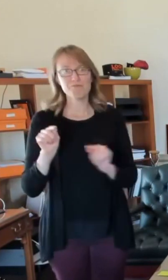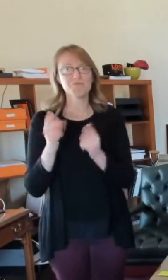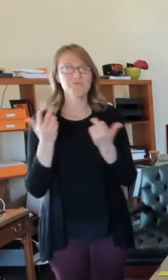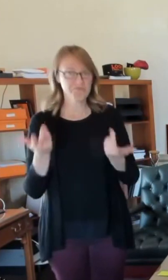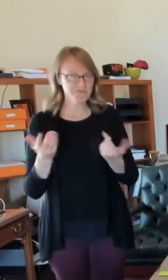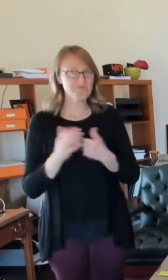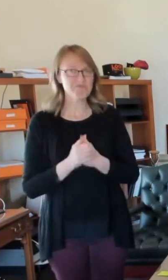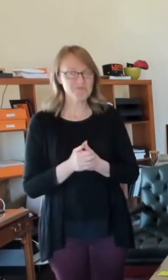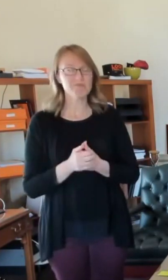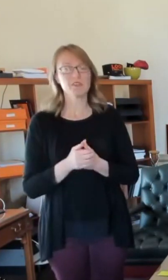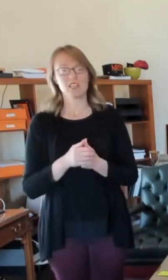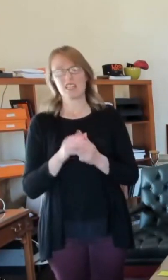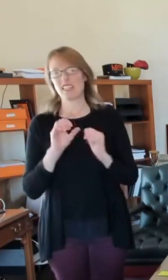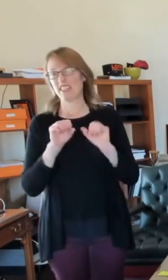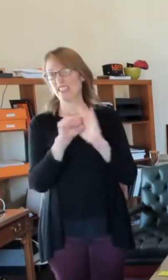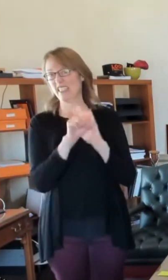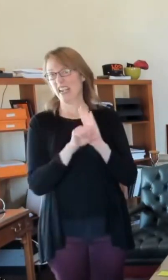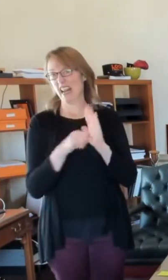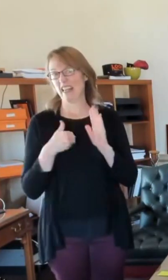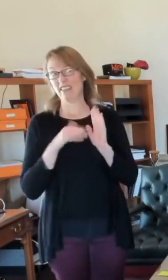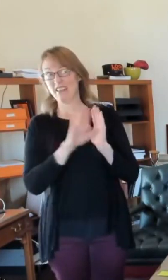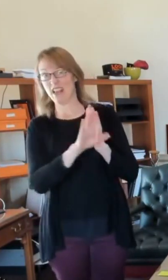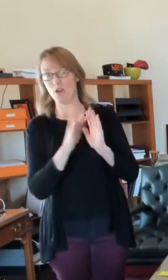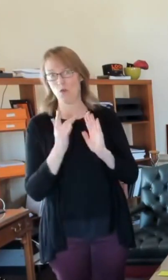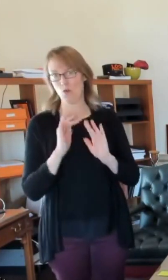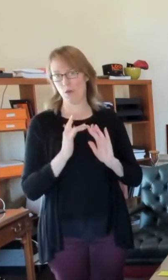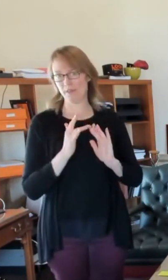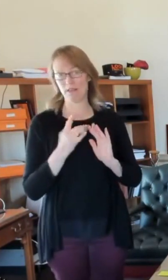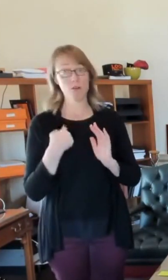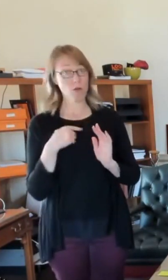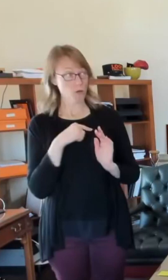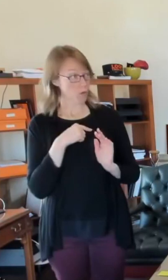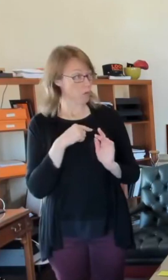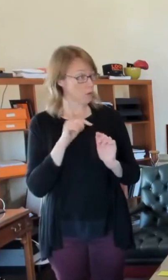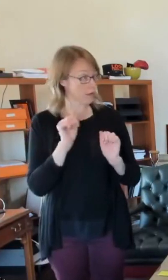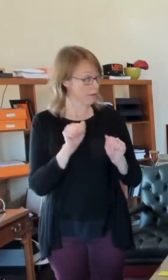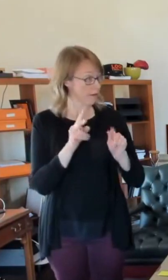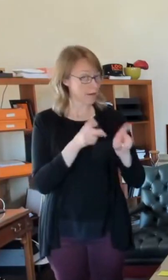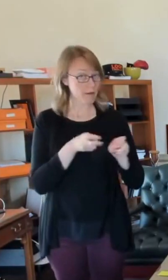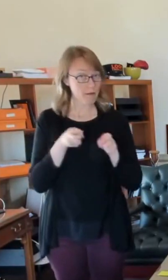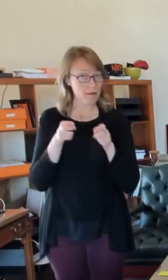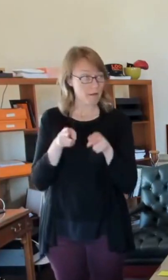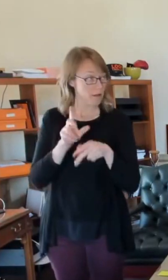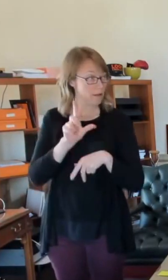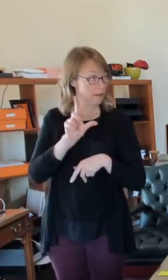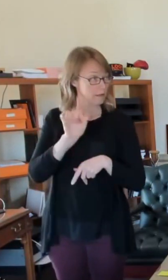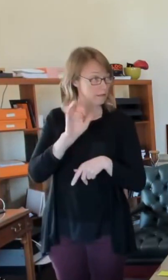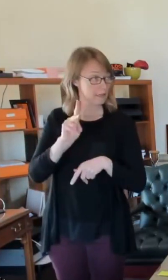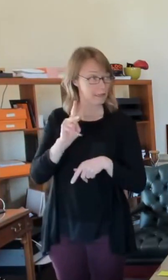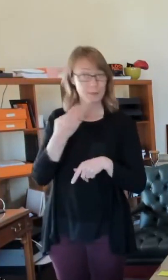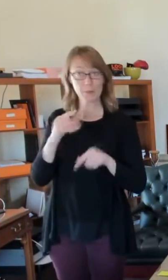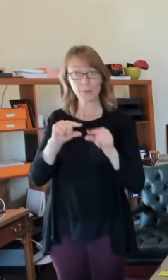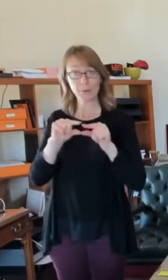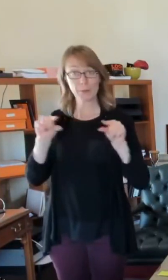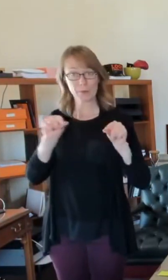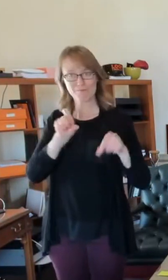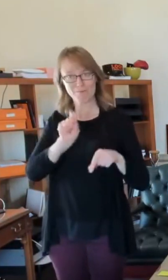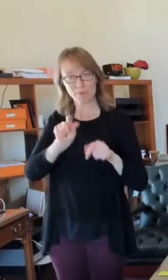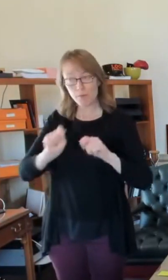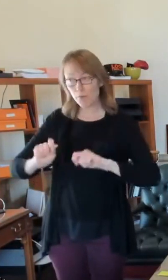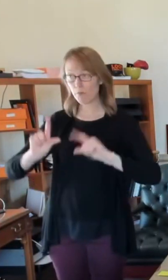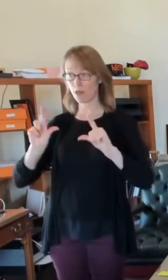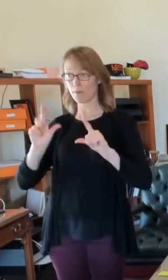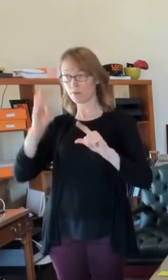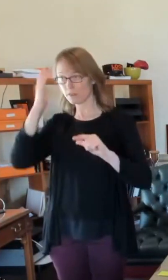going to be, and we can post a link to that also on our website, so that you